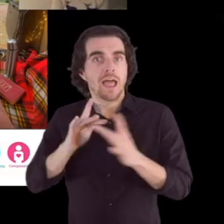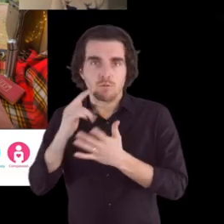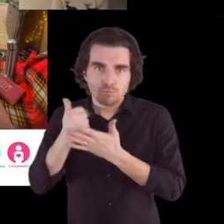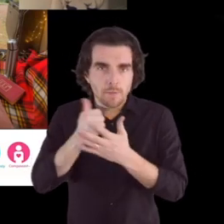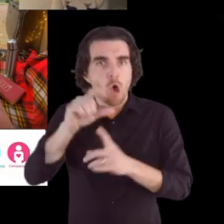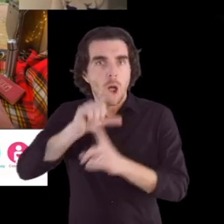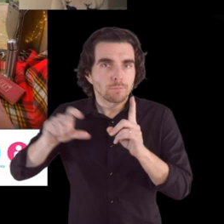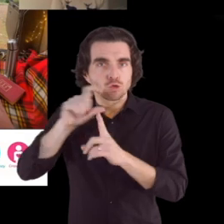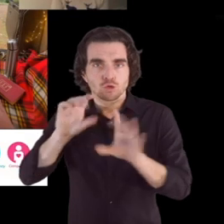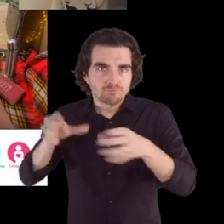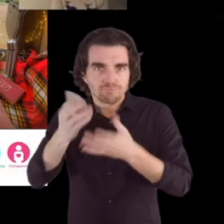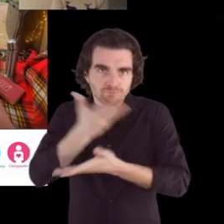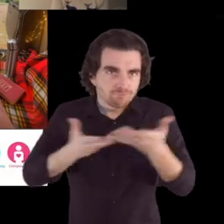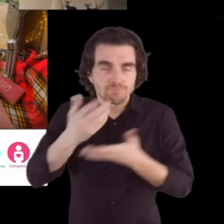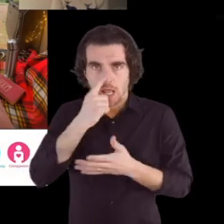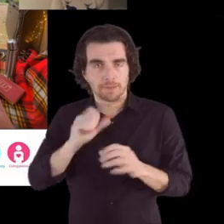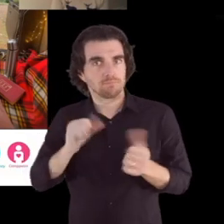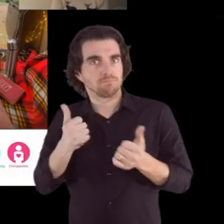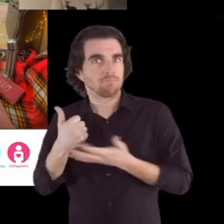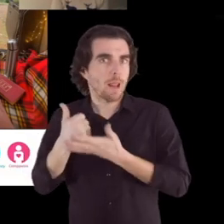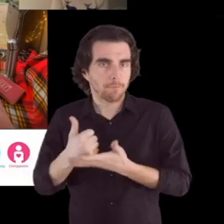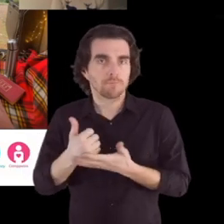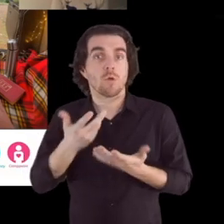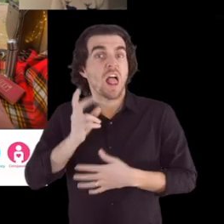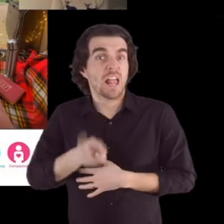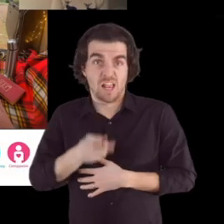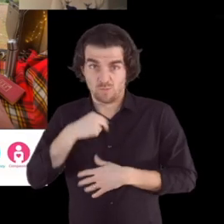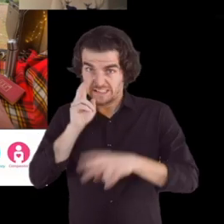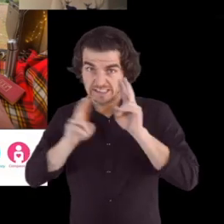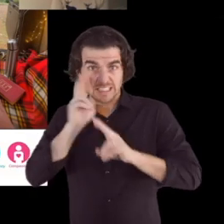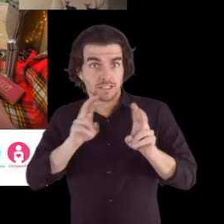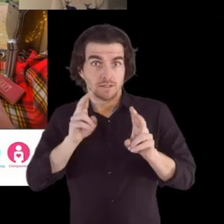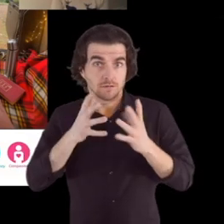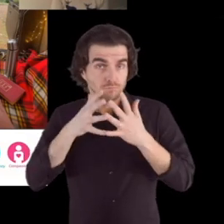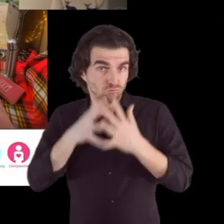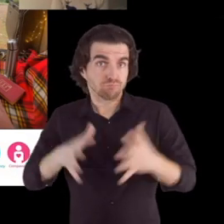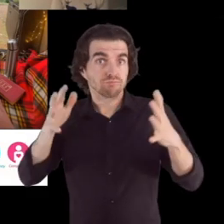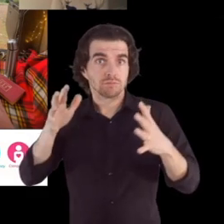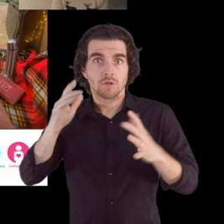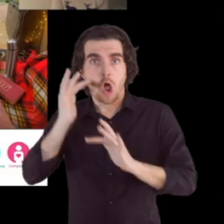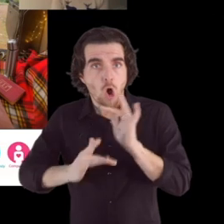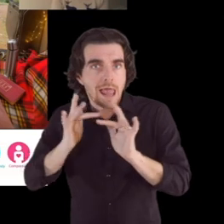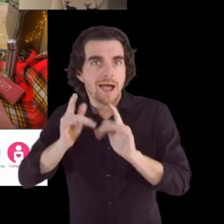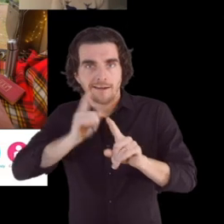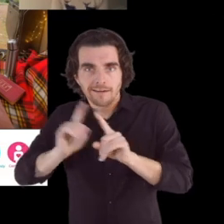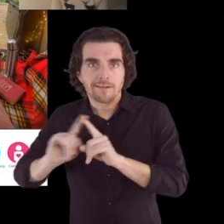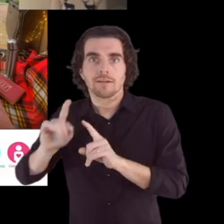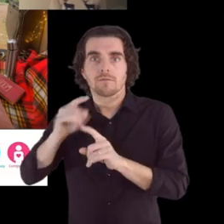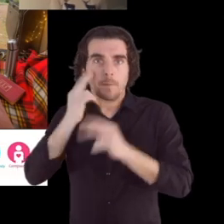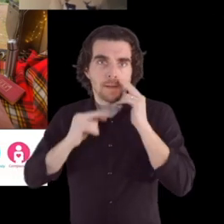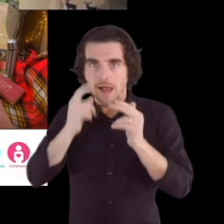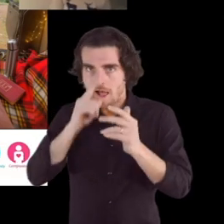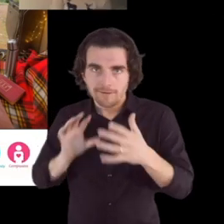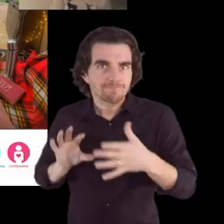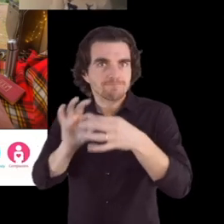an online support or community group can also be really useful. And again, what we did see, there was a huge surge actually in lots of online groups